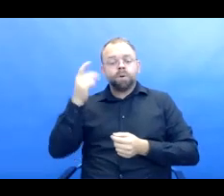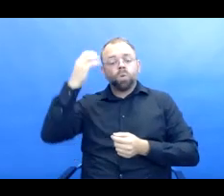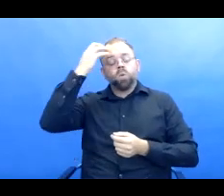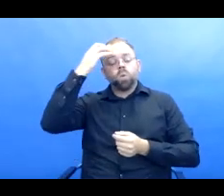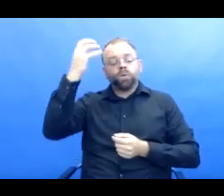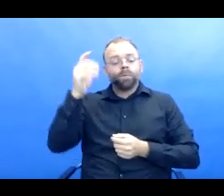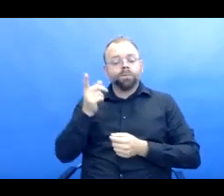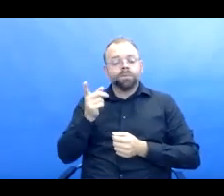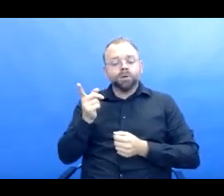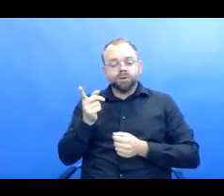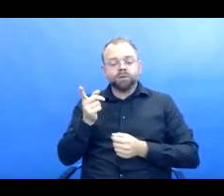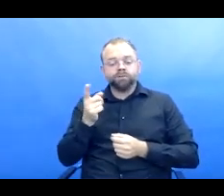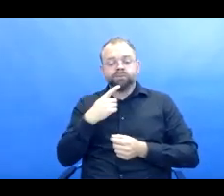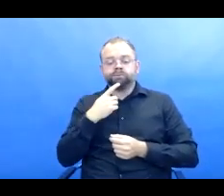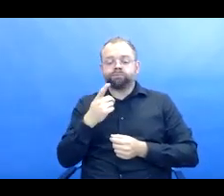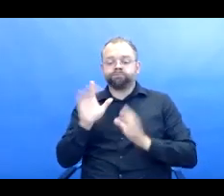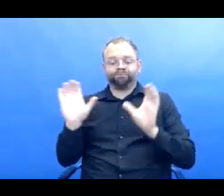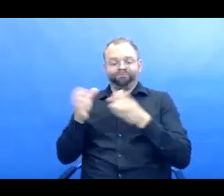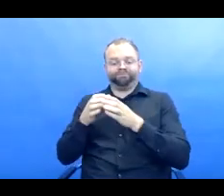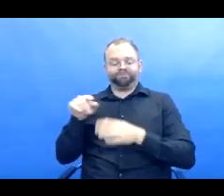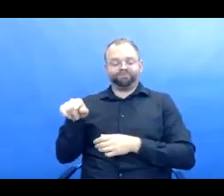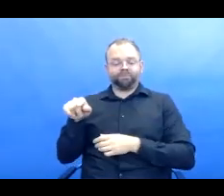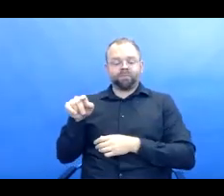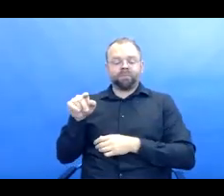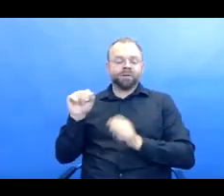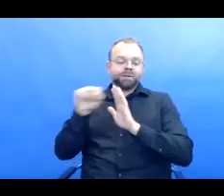particularly for micro, small